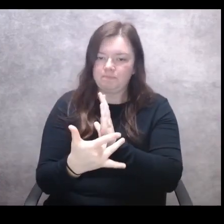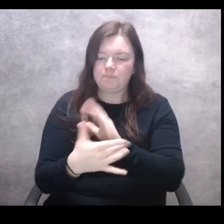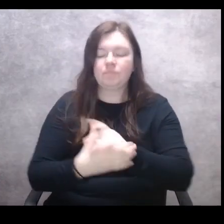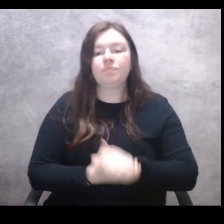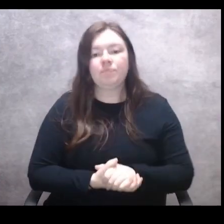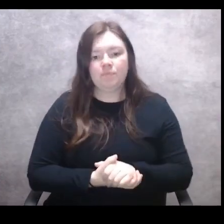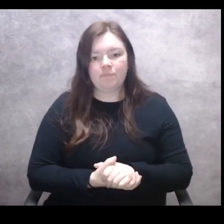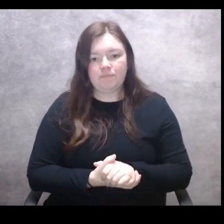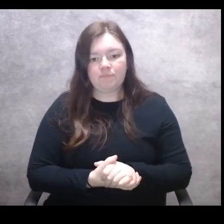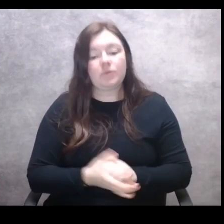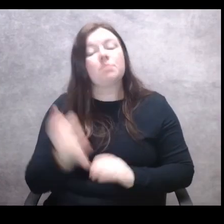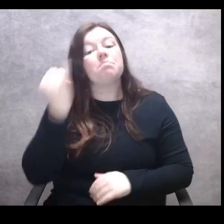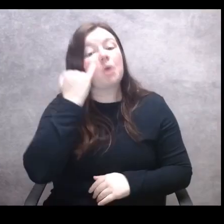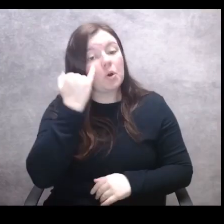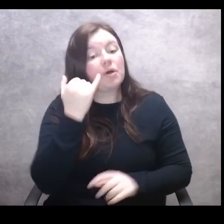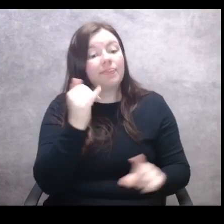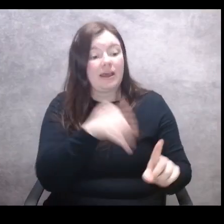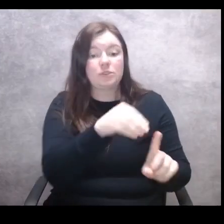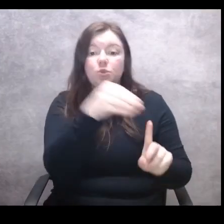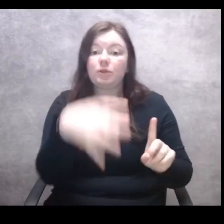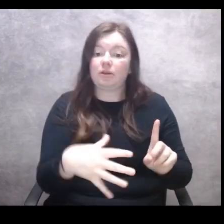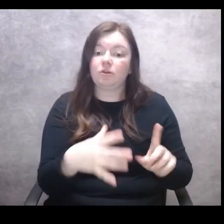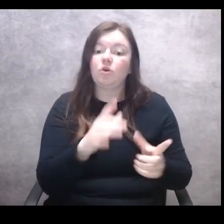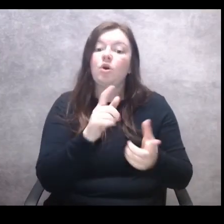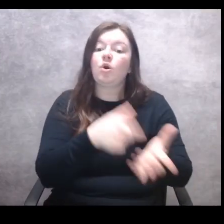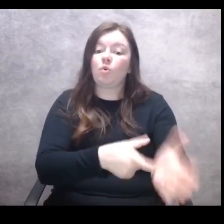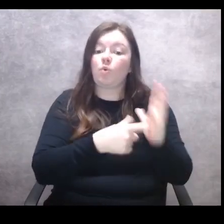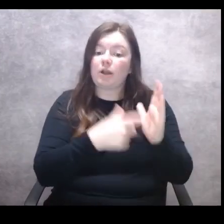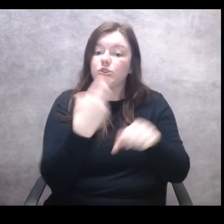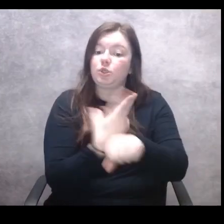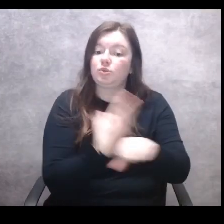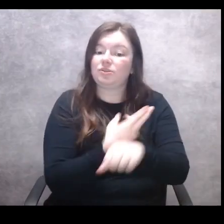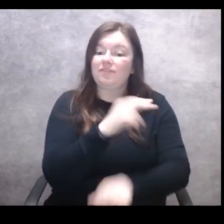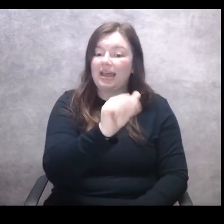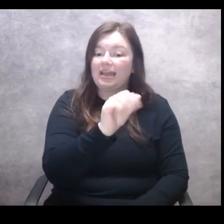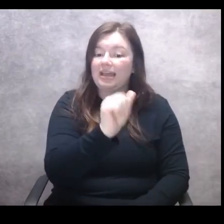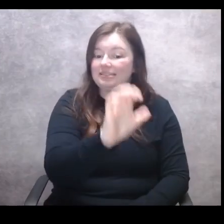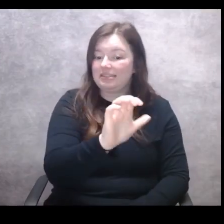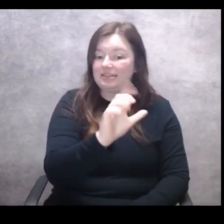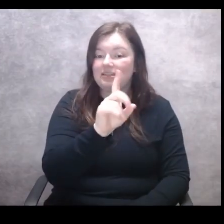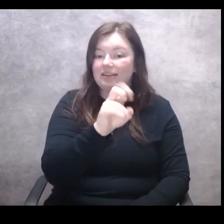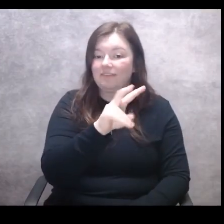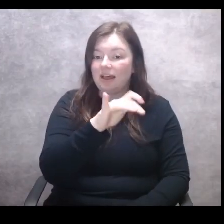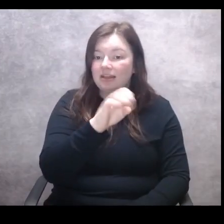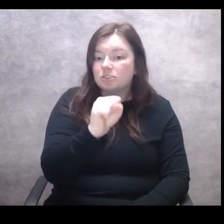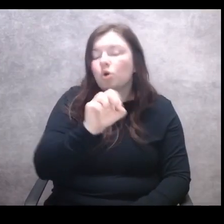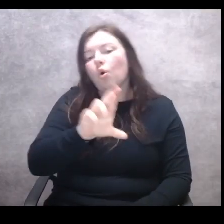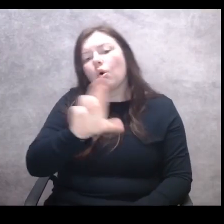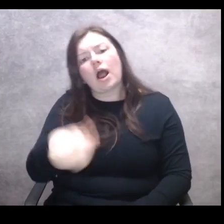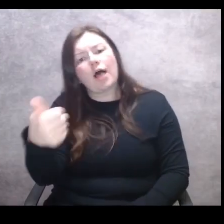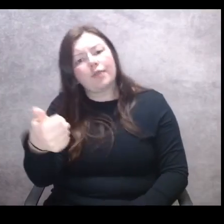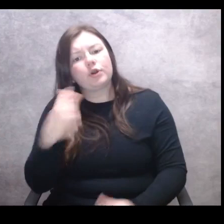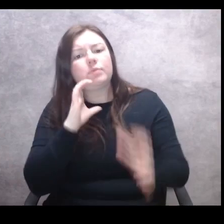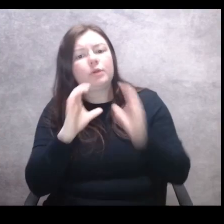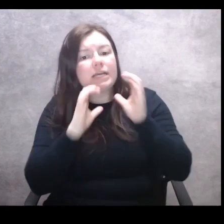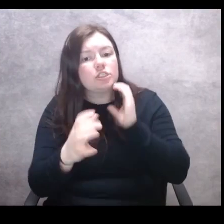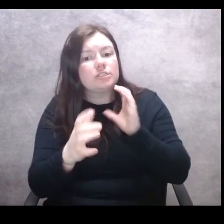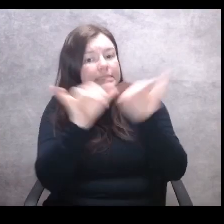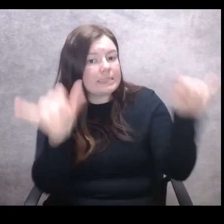technology. If the student requires the use of an AAC device or other communication